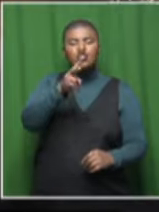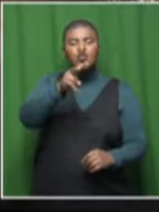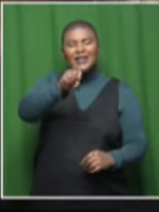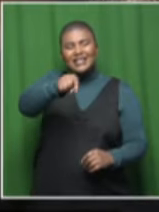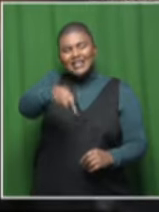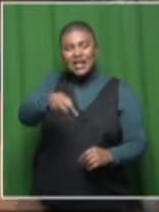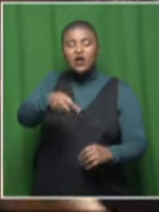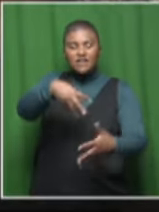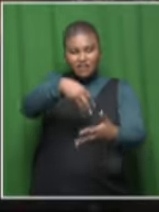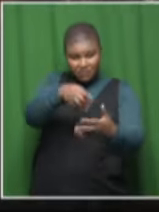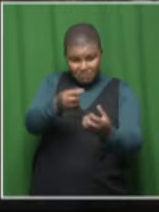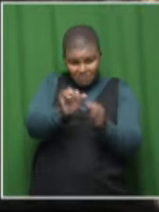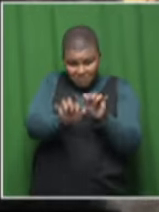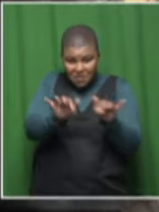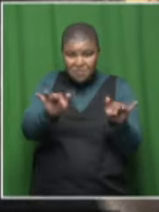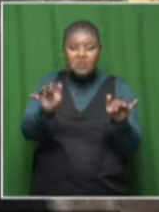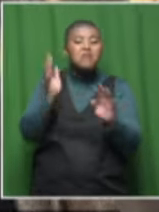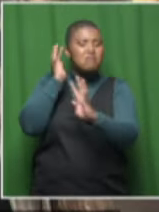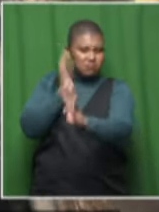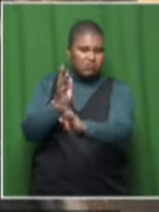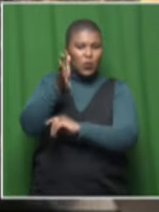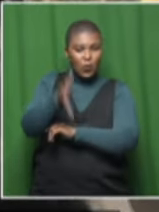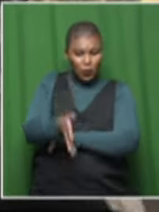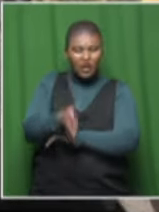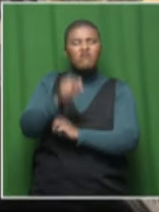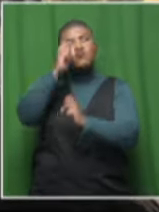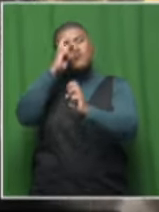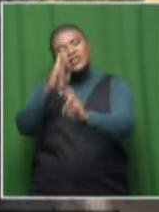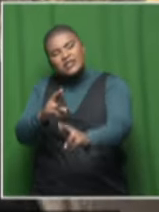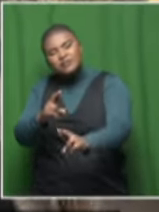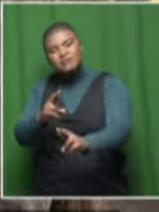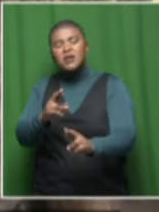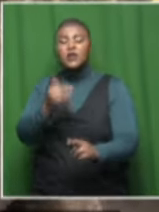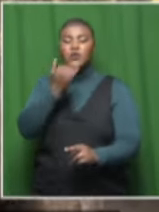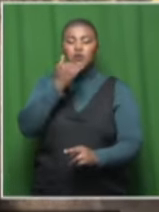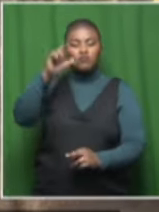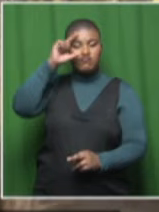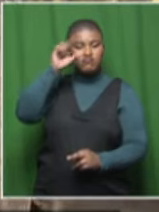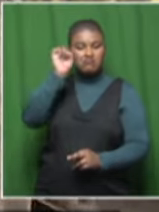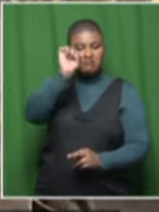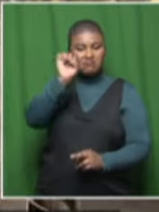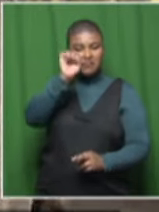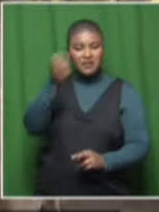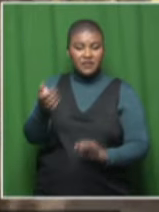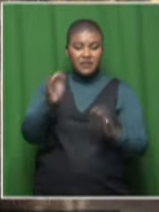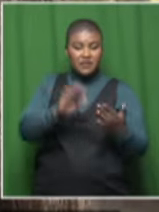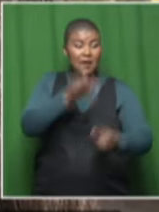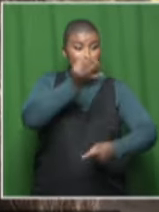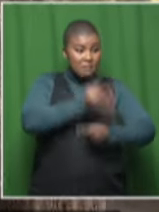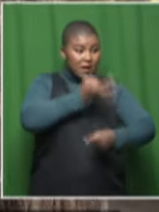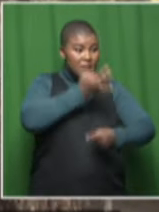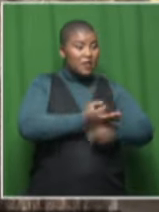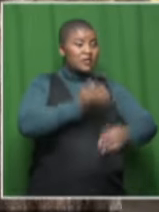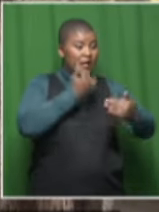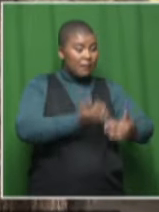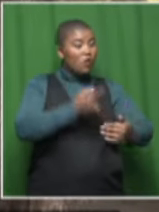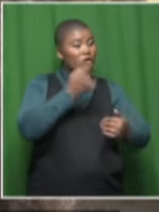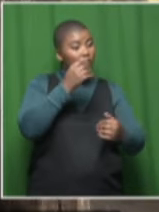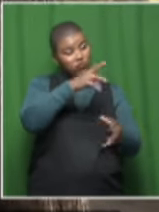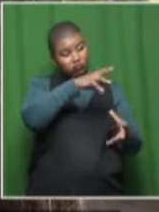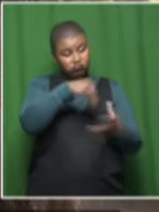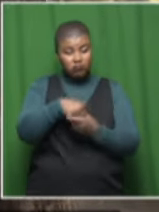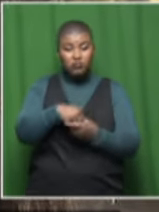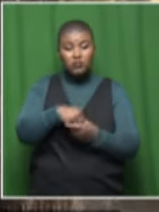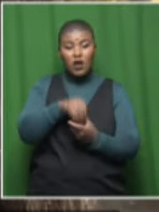mourners, you know, that have come to pay their last respects to the late Prince. Baba, thank you so much for joining us on SABC News.